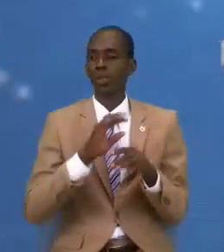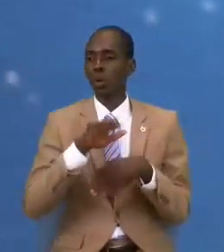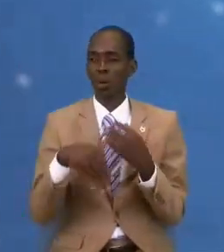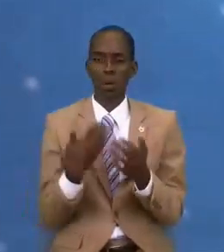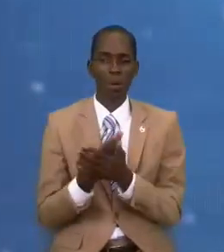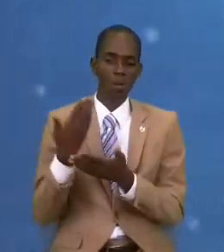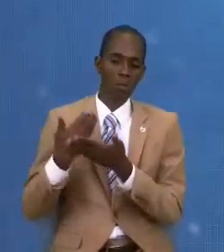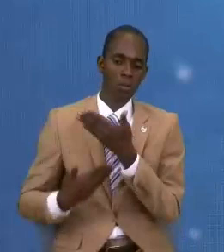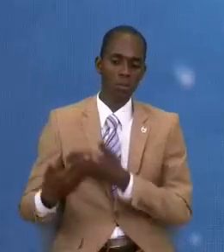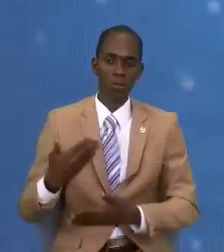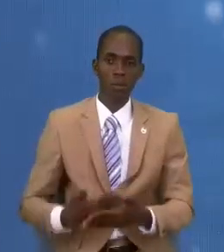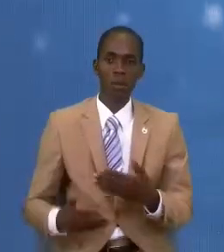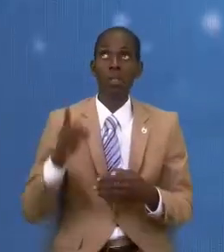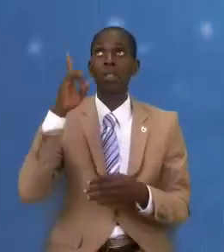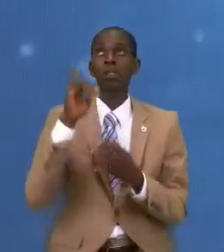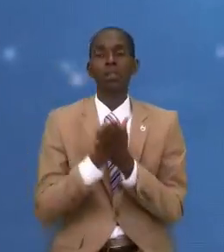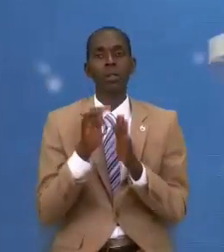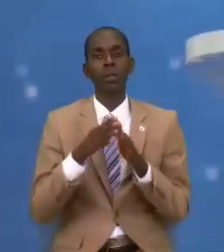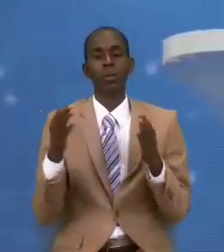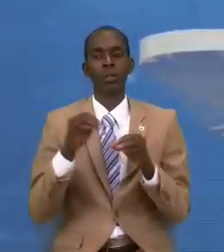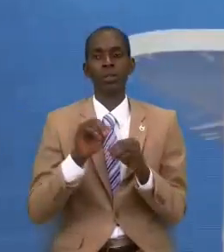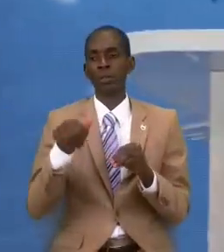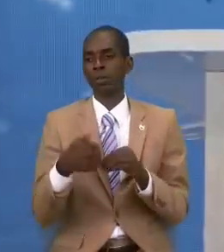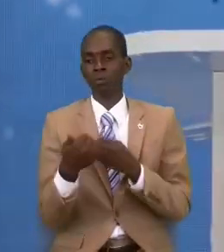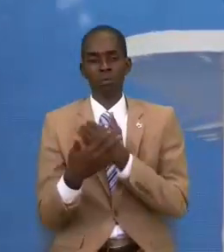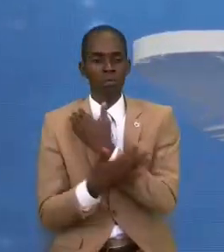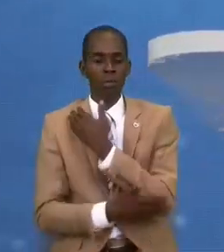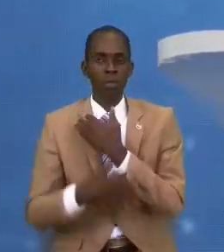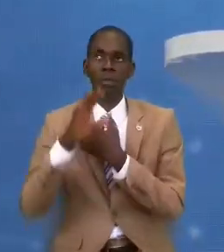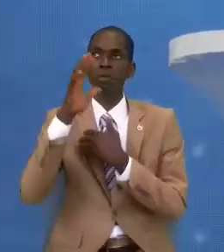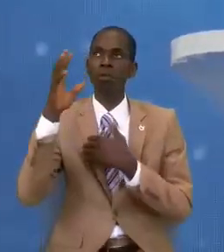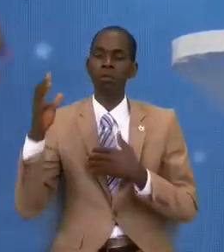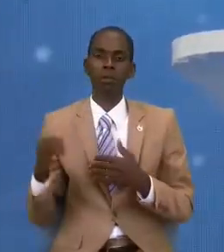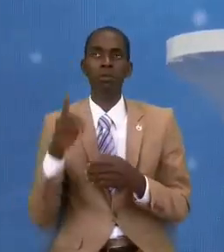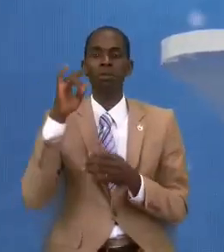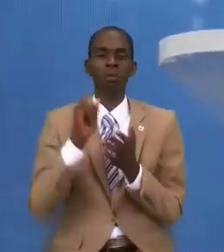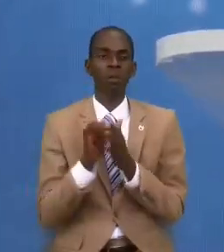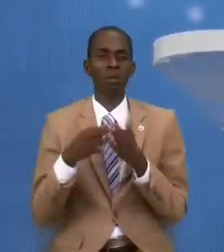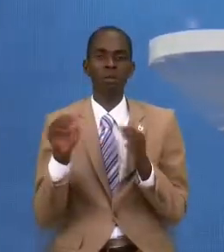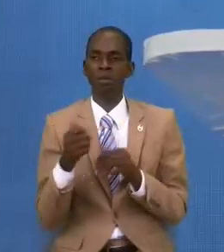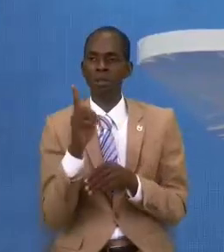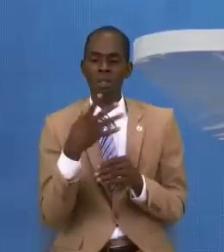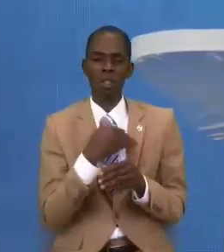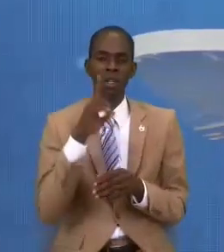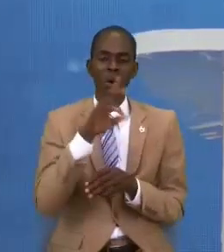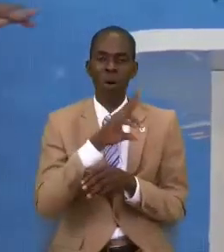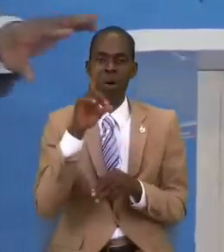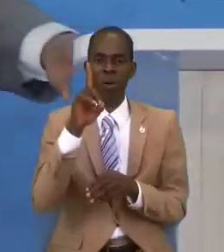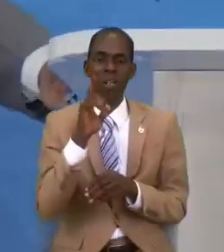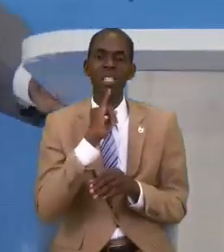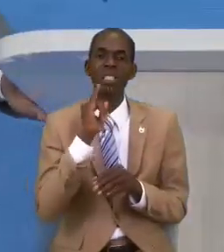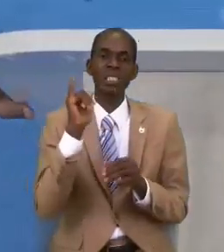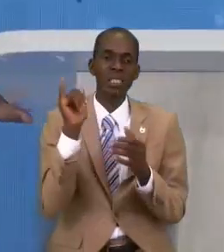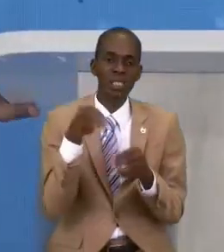that openeth anywhere, and no man in that community, and no man any other place